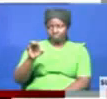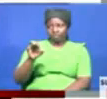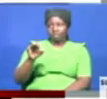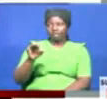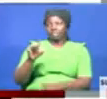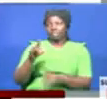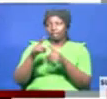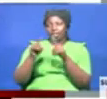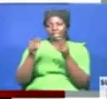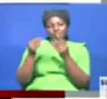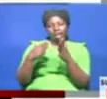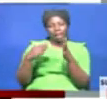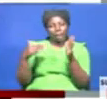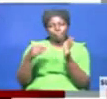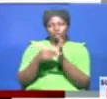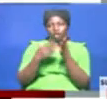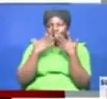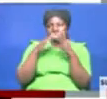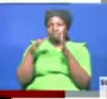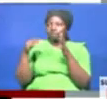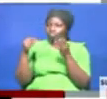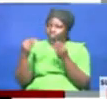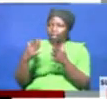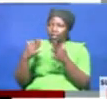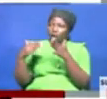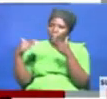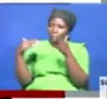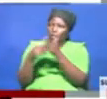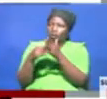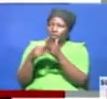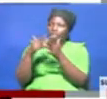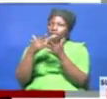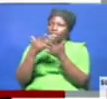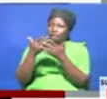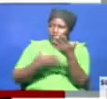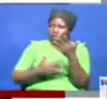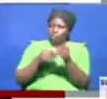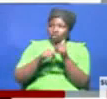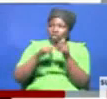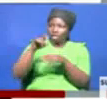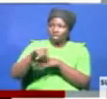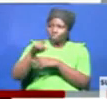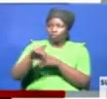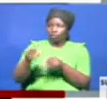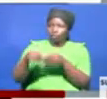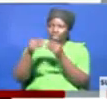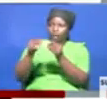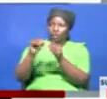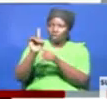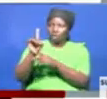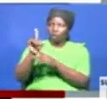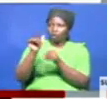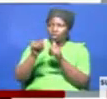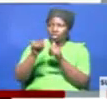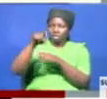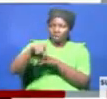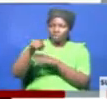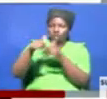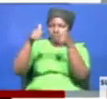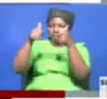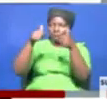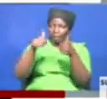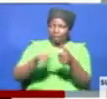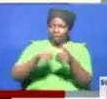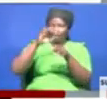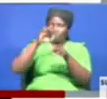denied that. Many were denied the form that they ought to have been given, or the one that was supposed to be pinned on at the